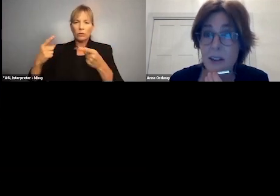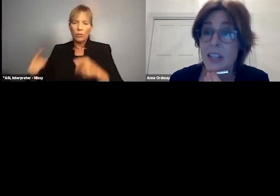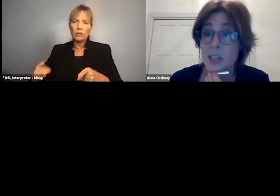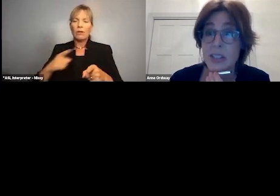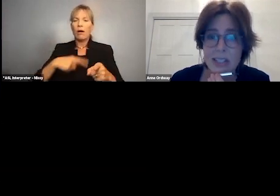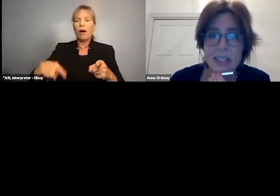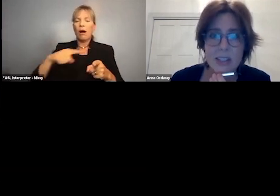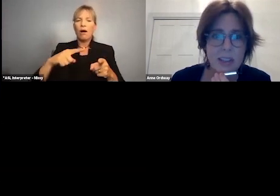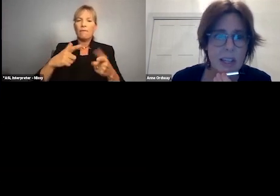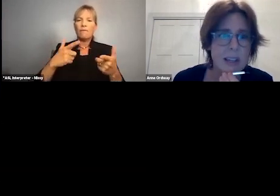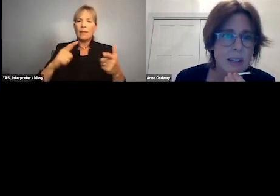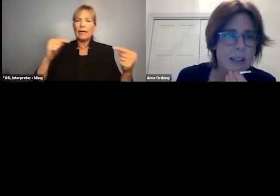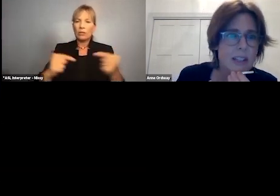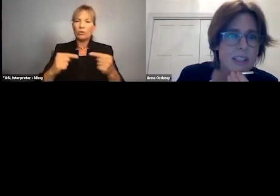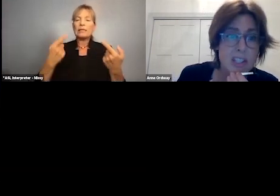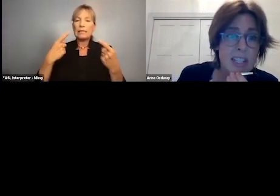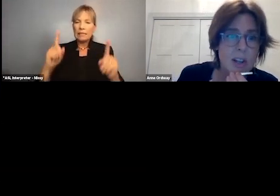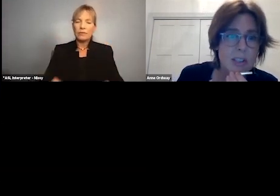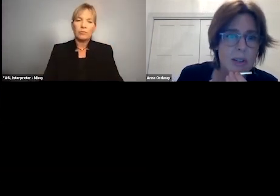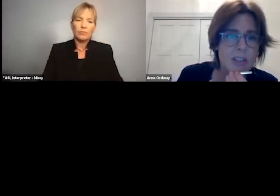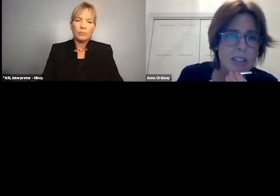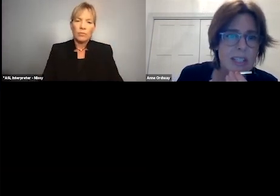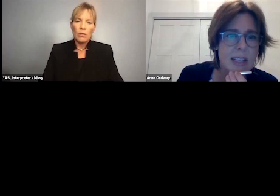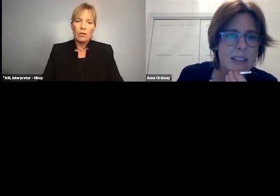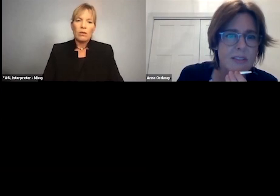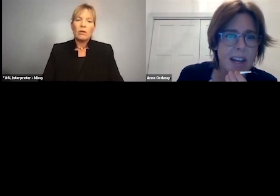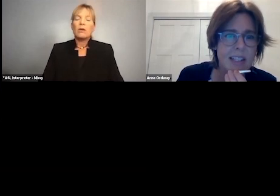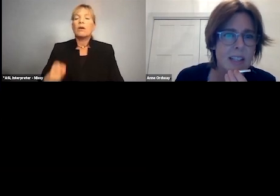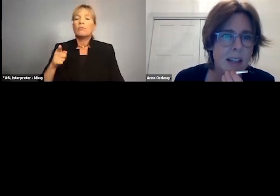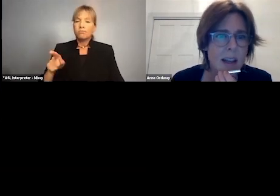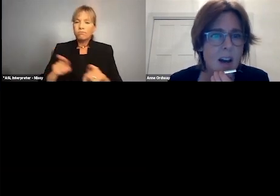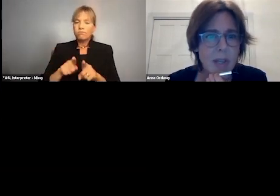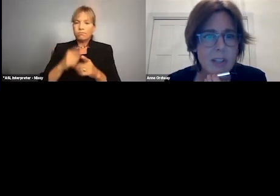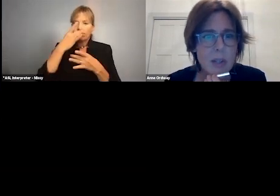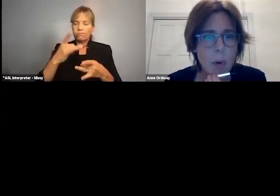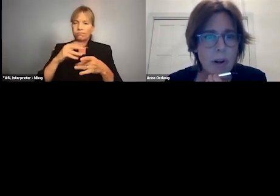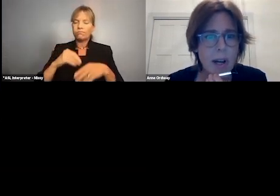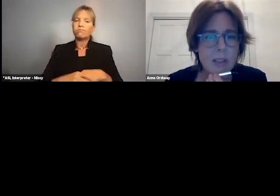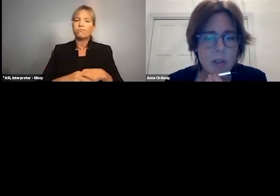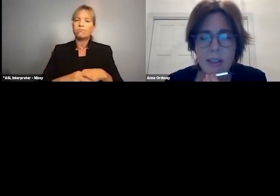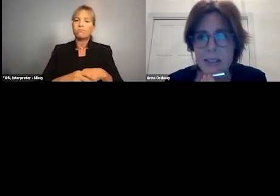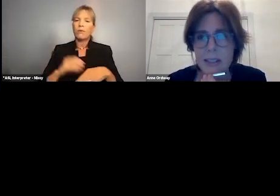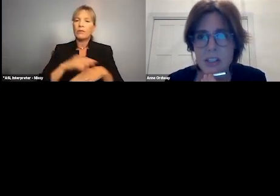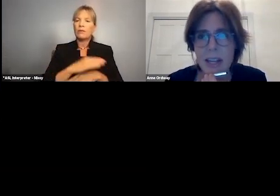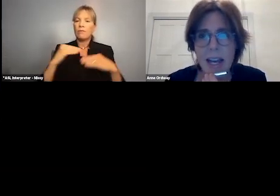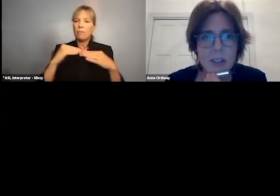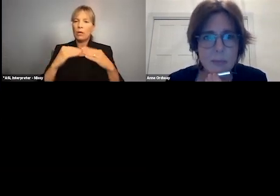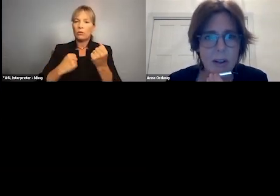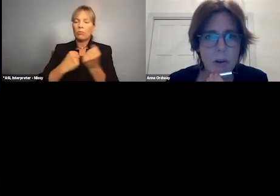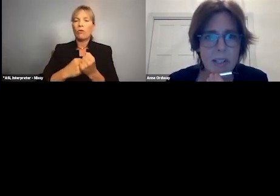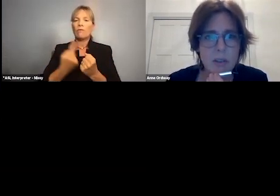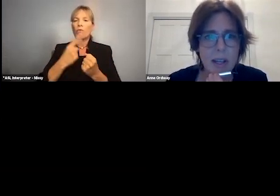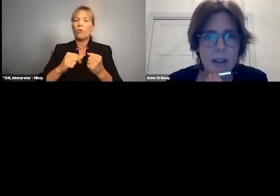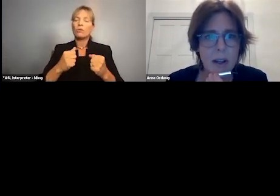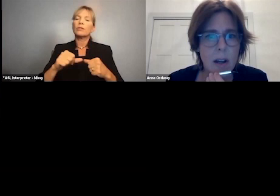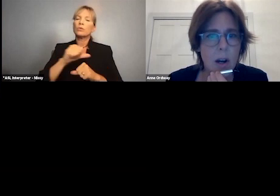of the injury successfully. She is also interested in the effects of peer support on social isolation